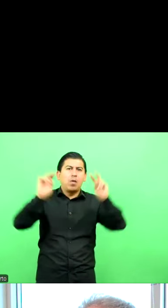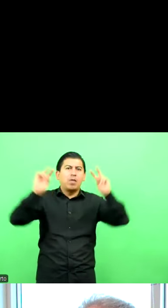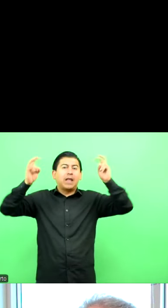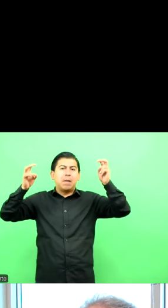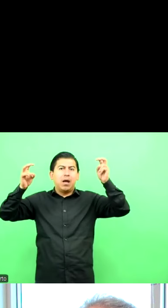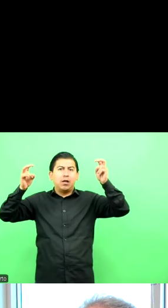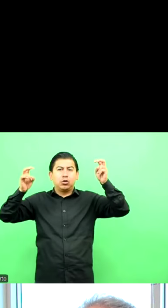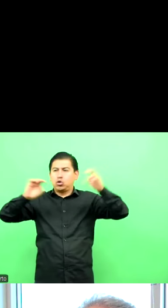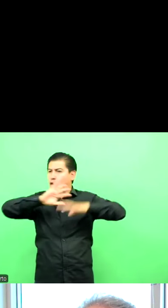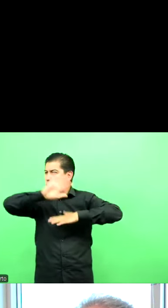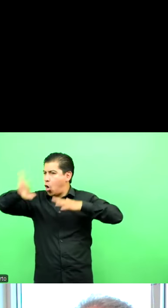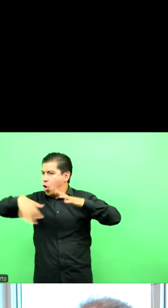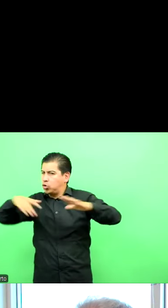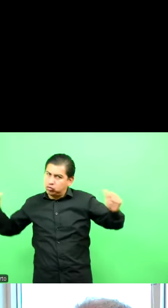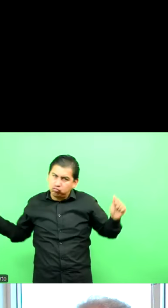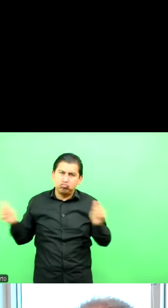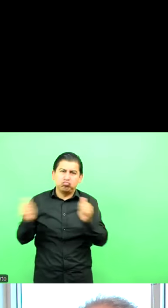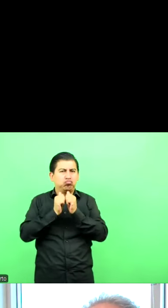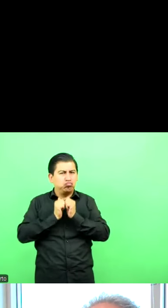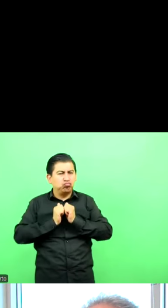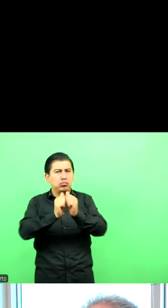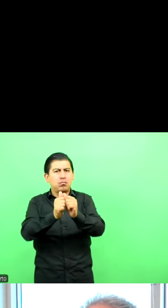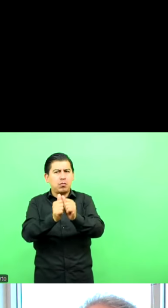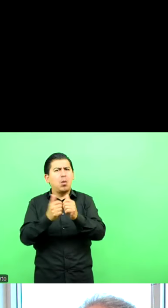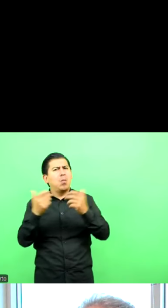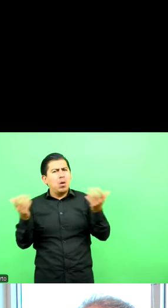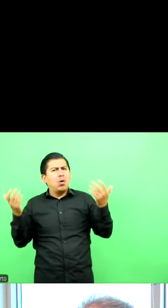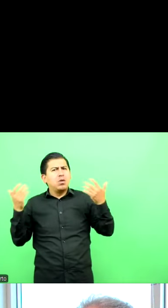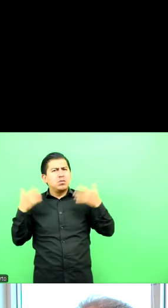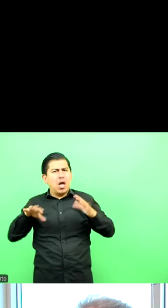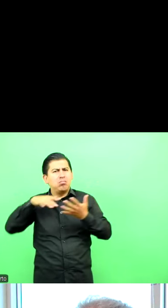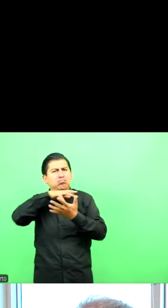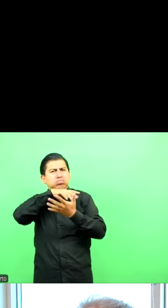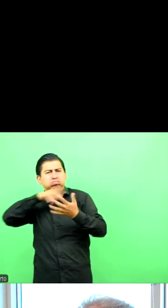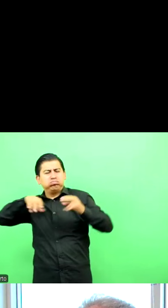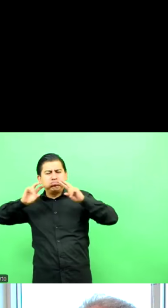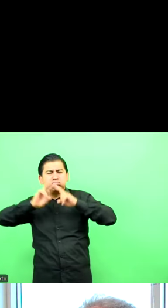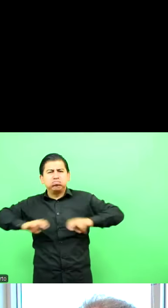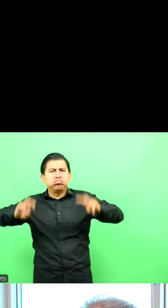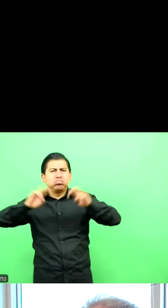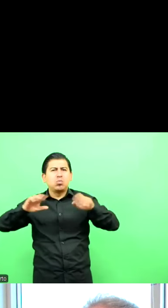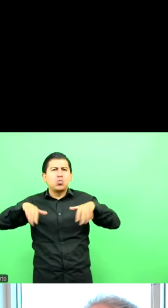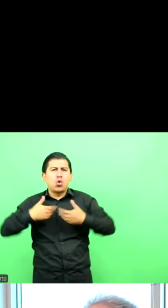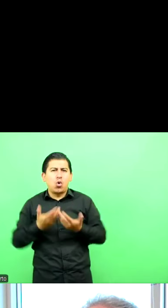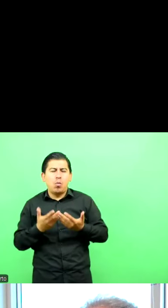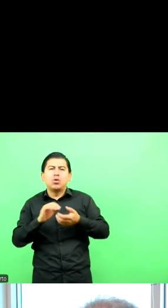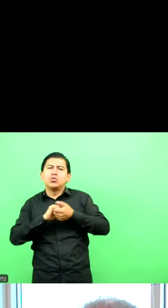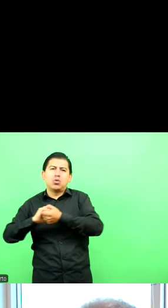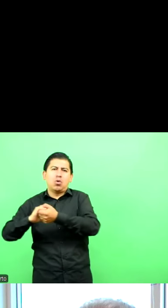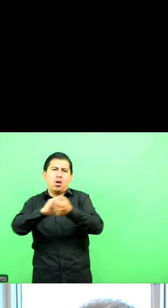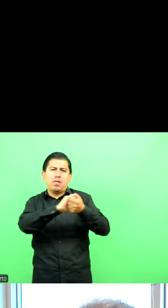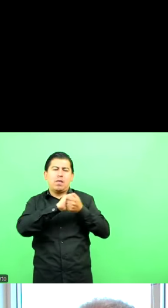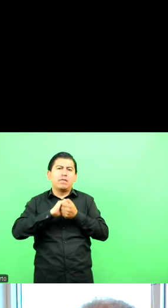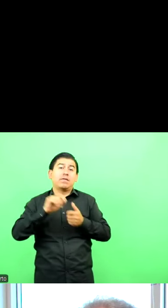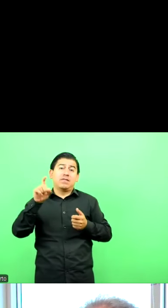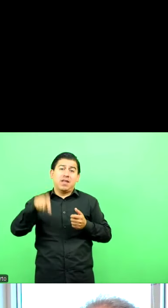we need to have a solidarity. And we are talking about a very local level to global